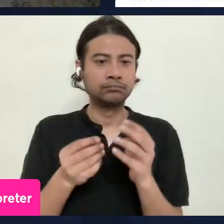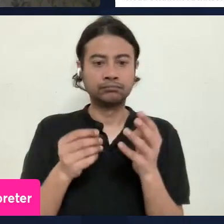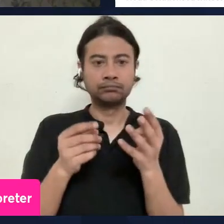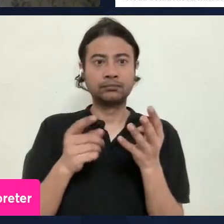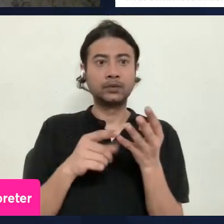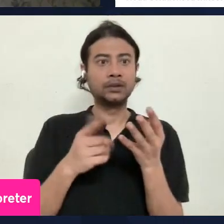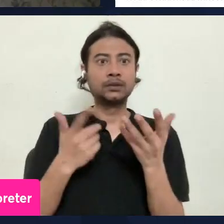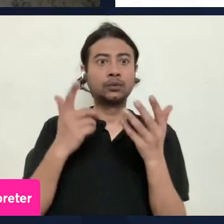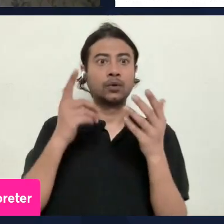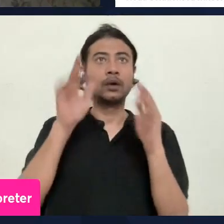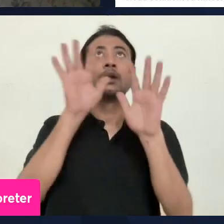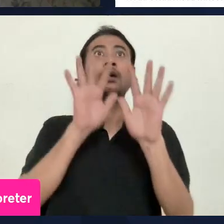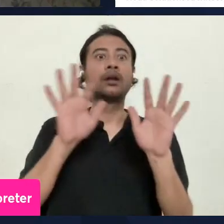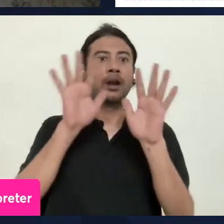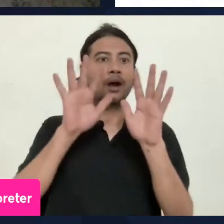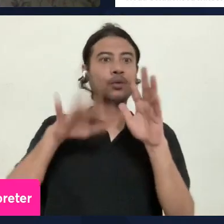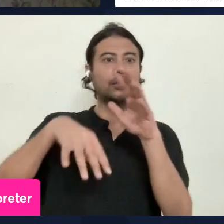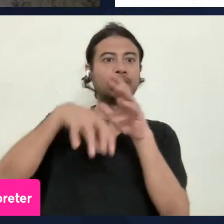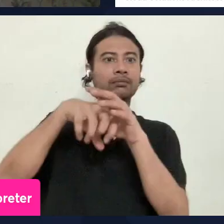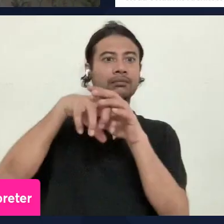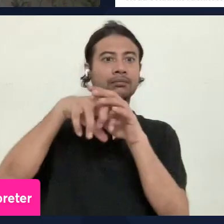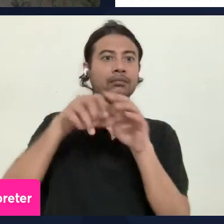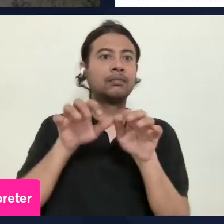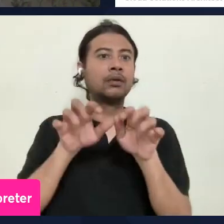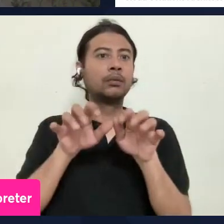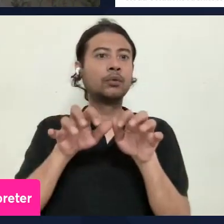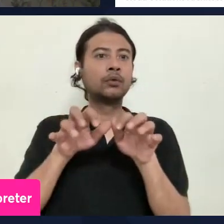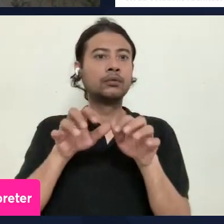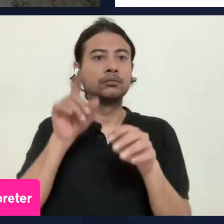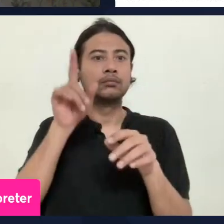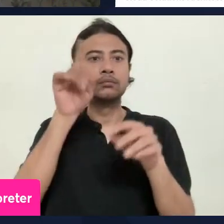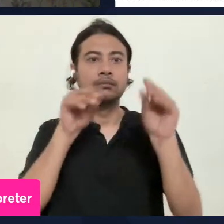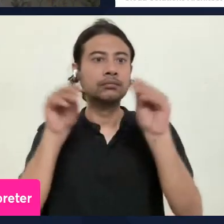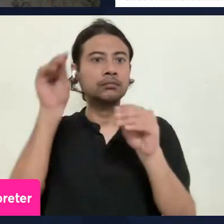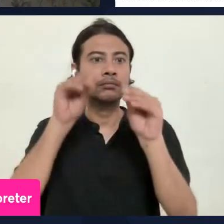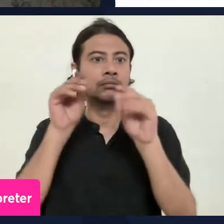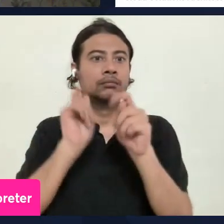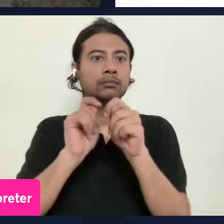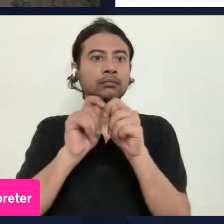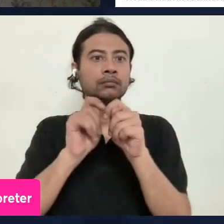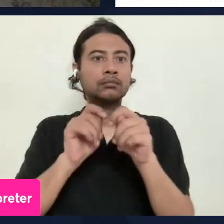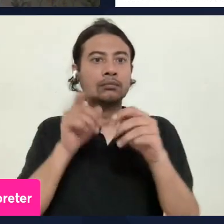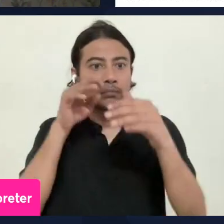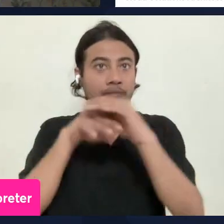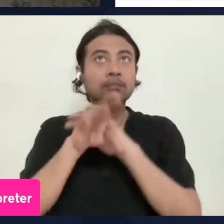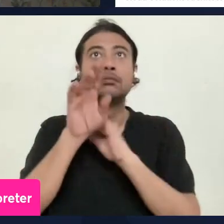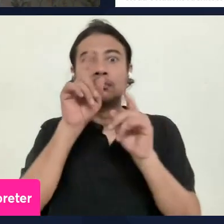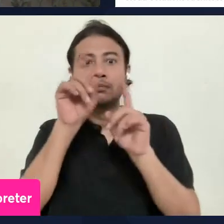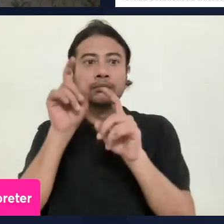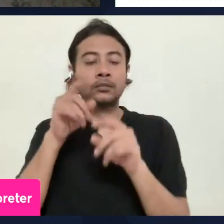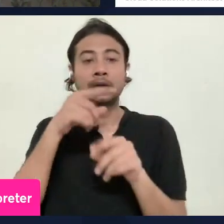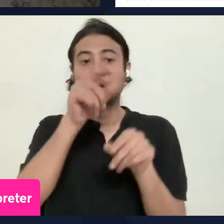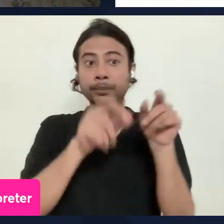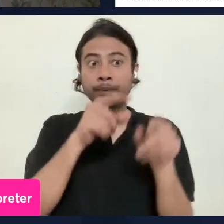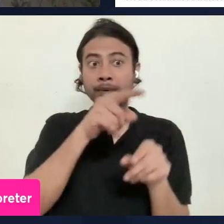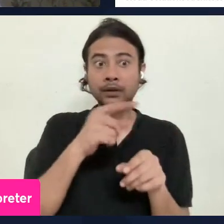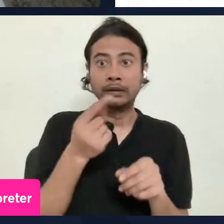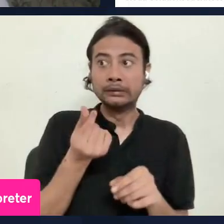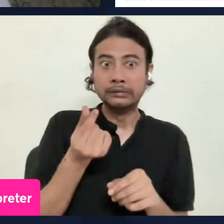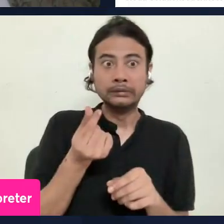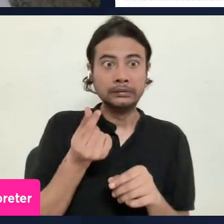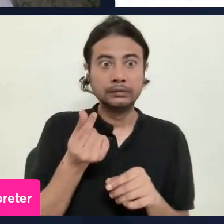platform, and customers, we've discussed cost a lot, but that they are